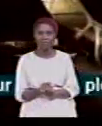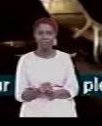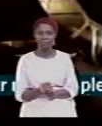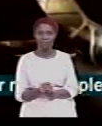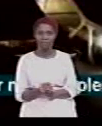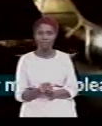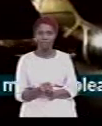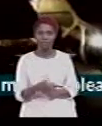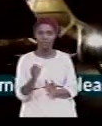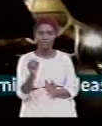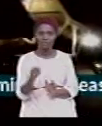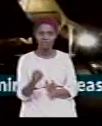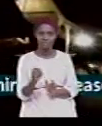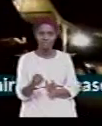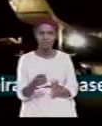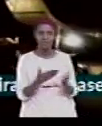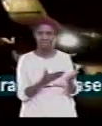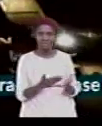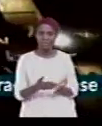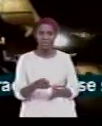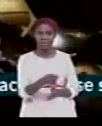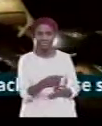Yes, bring them forward.